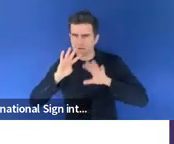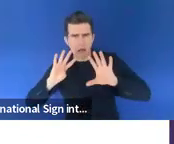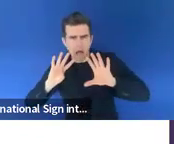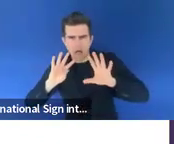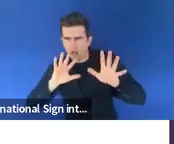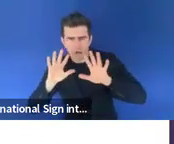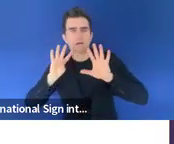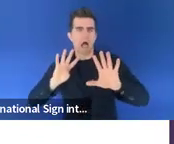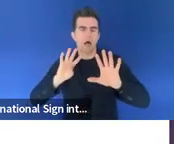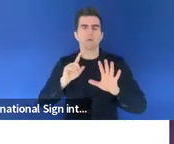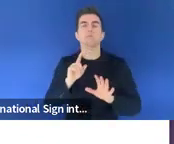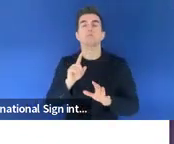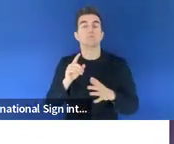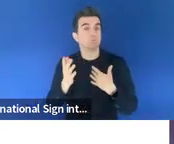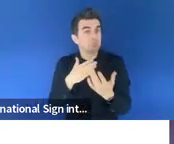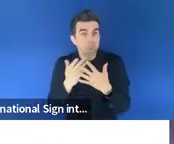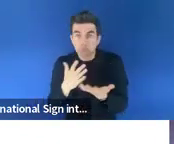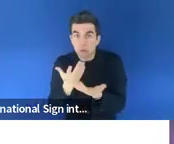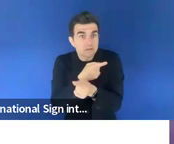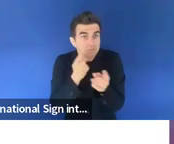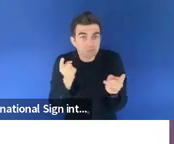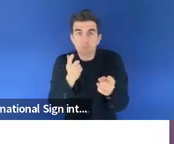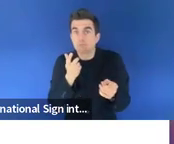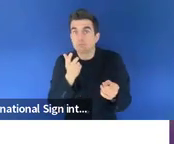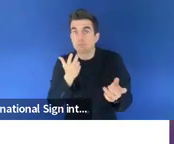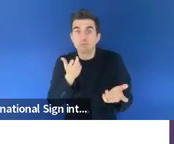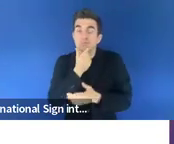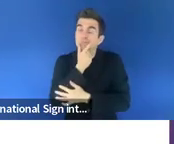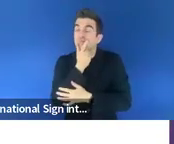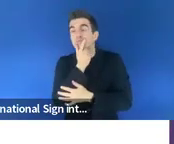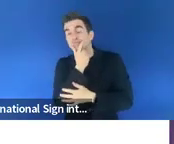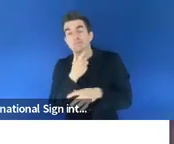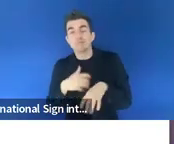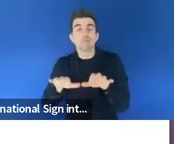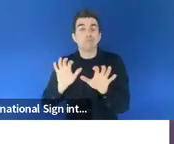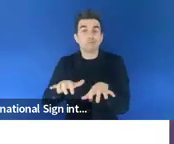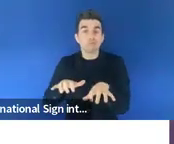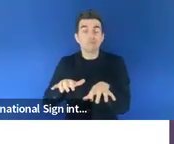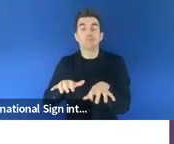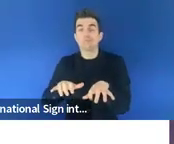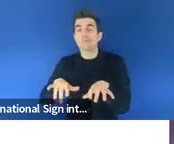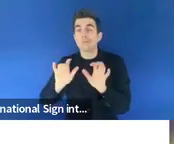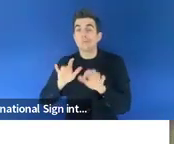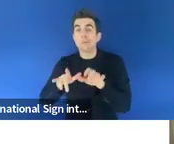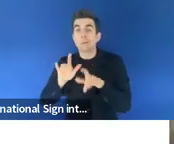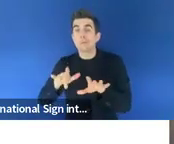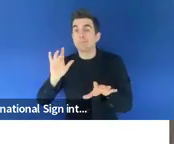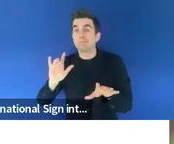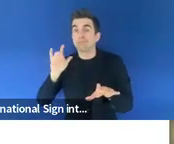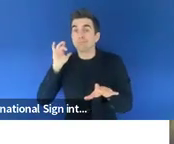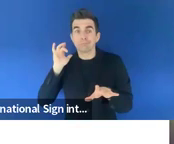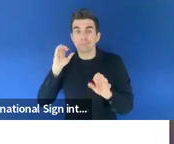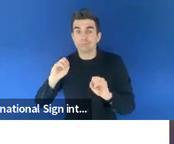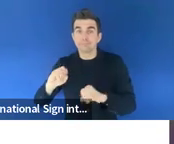pain points are things you can solve. And if you solve them, you can put a price on them. If you can figure